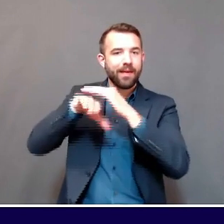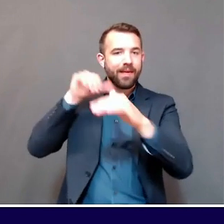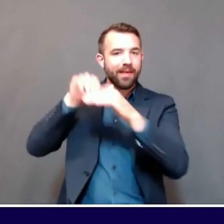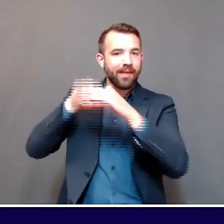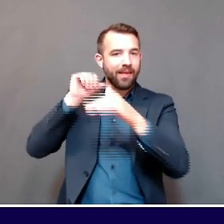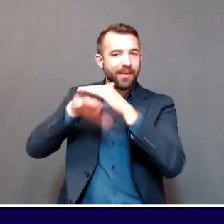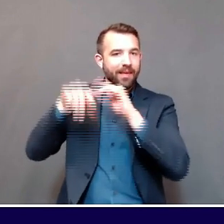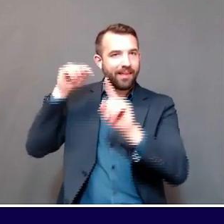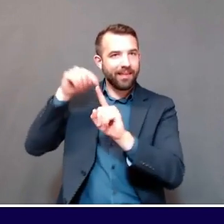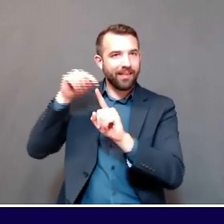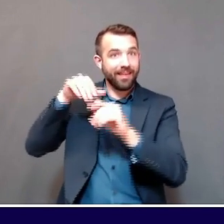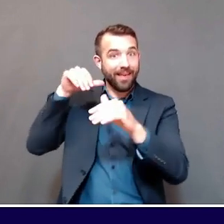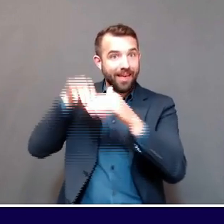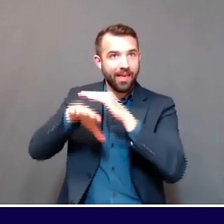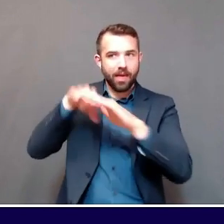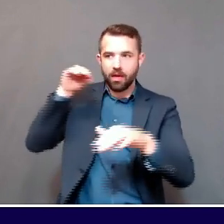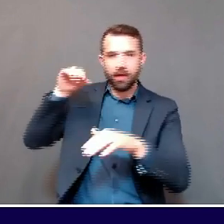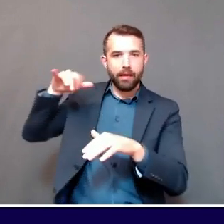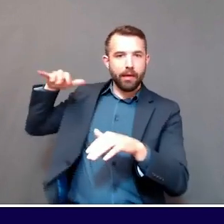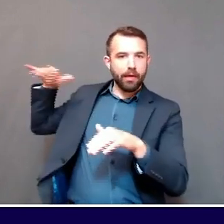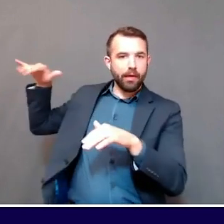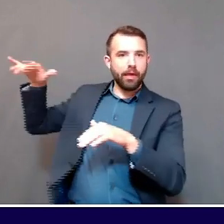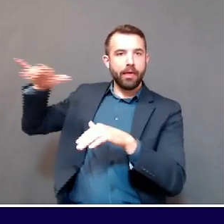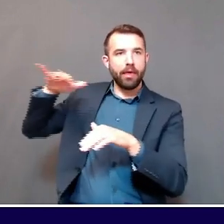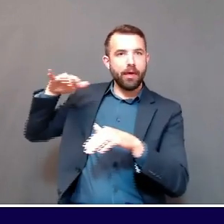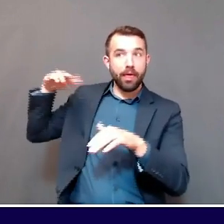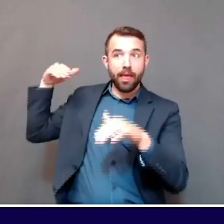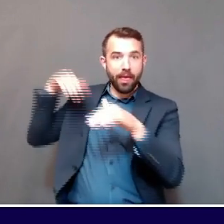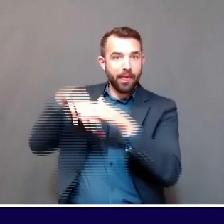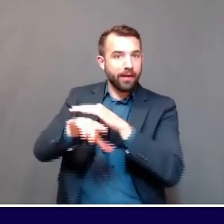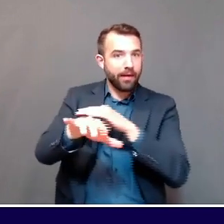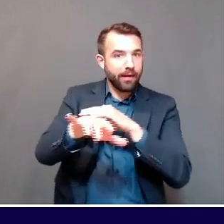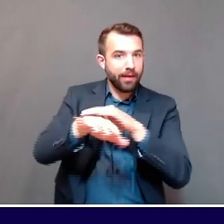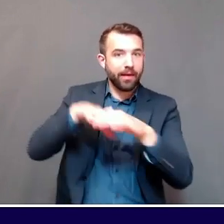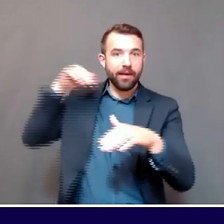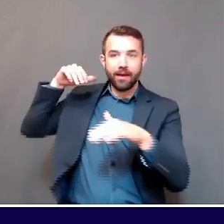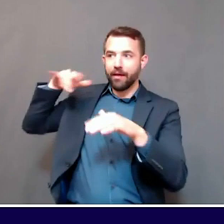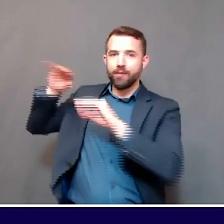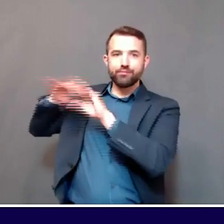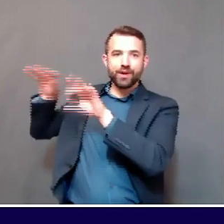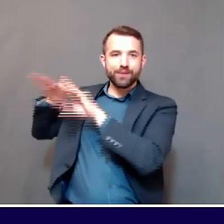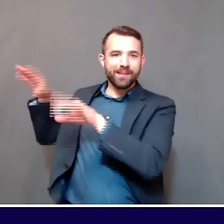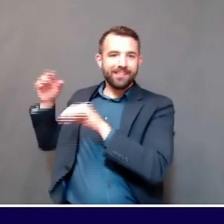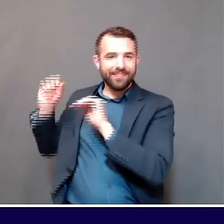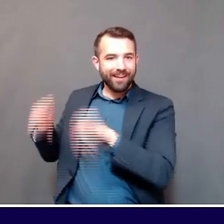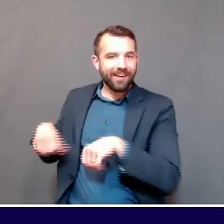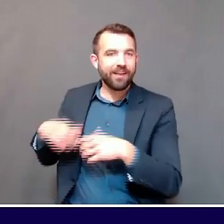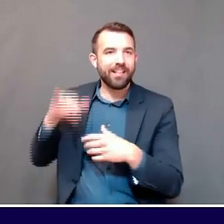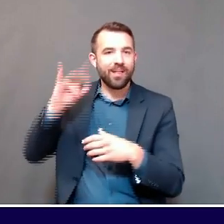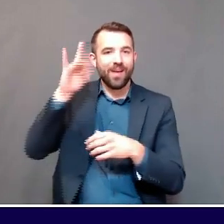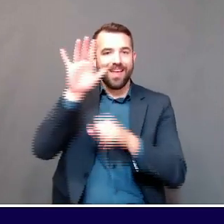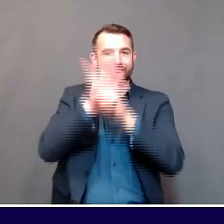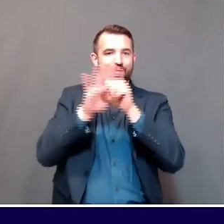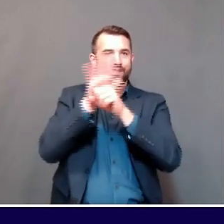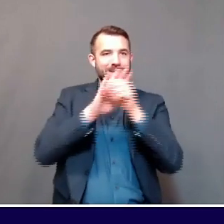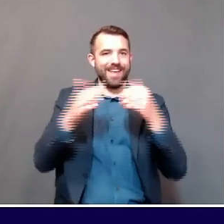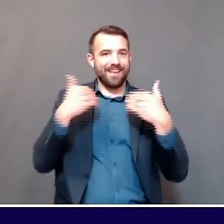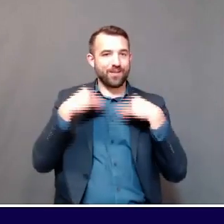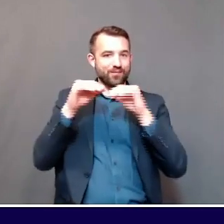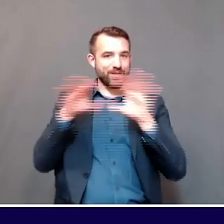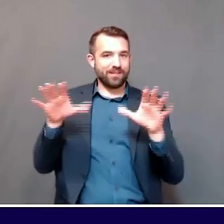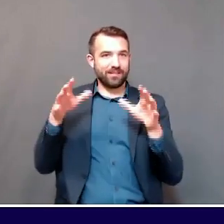so even if an outbreak were to occur in a county, that would still mean necessarily that individuals could be